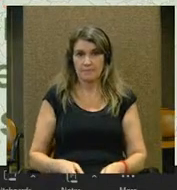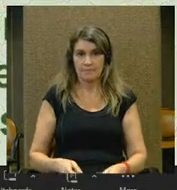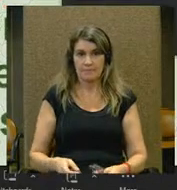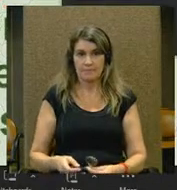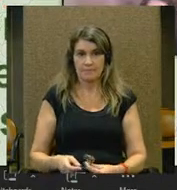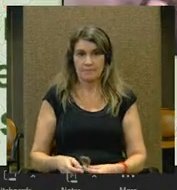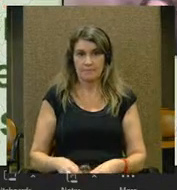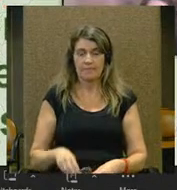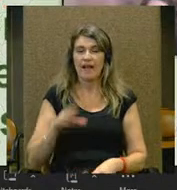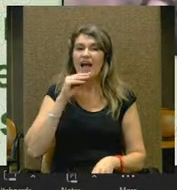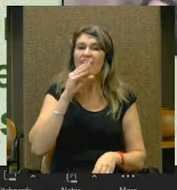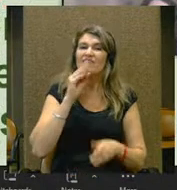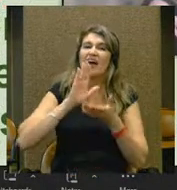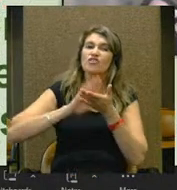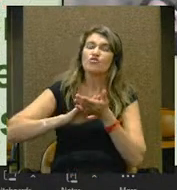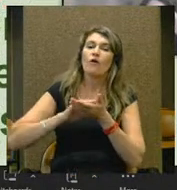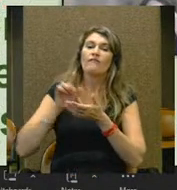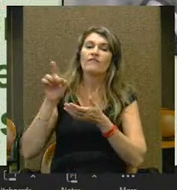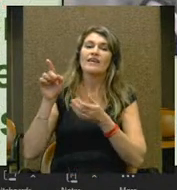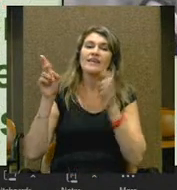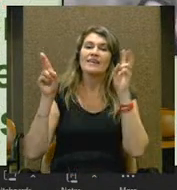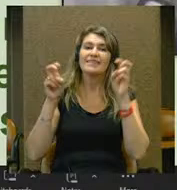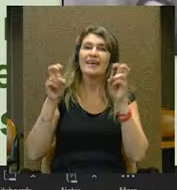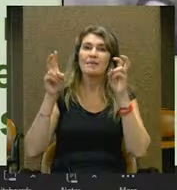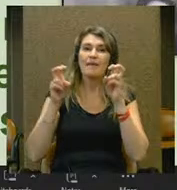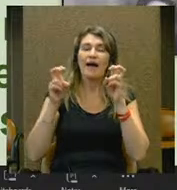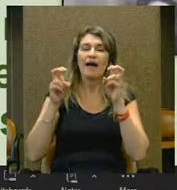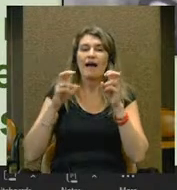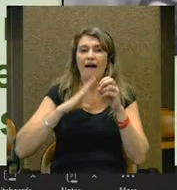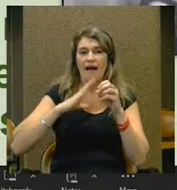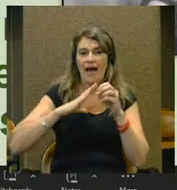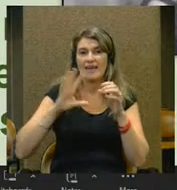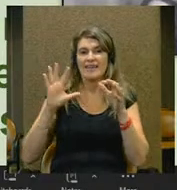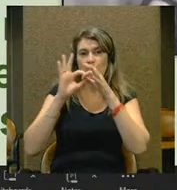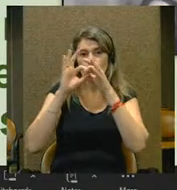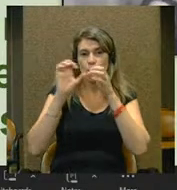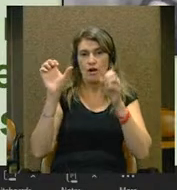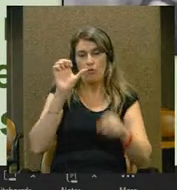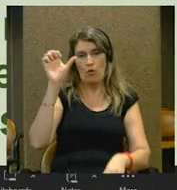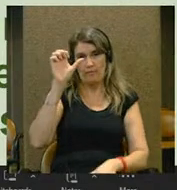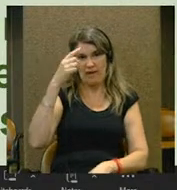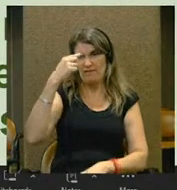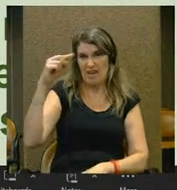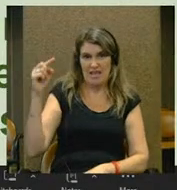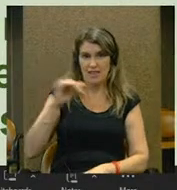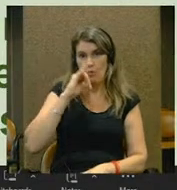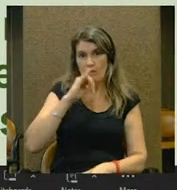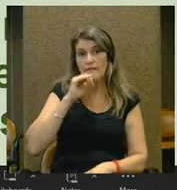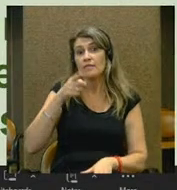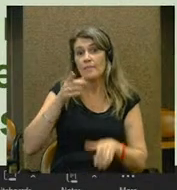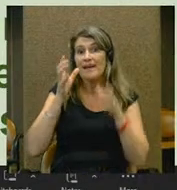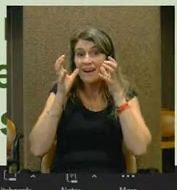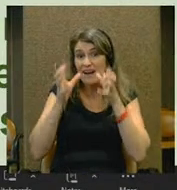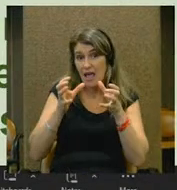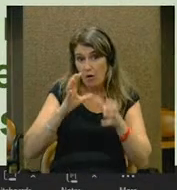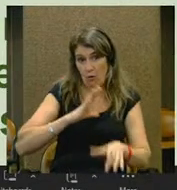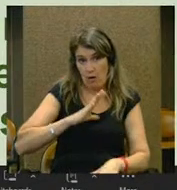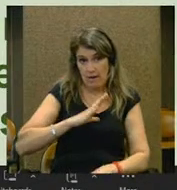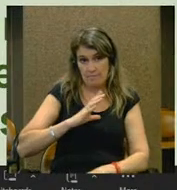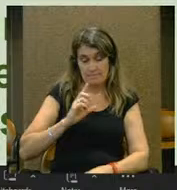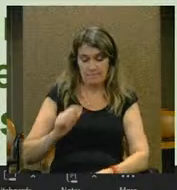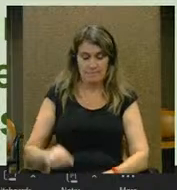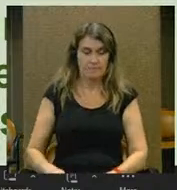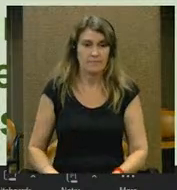scenarios and risks that we'll have in Europe now. Scenarios and risks that we'll have in Europe.